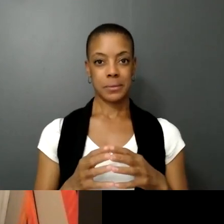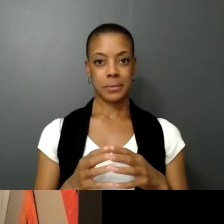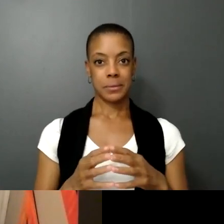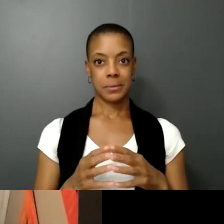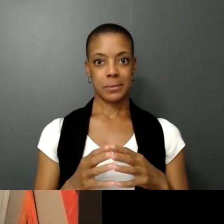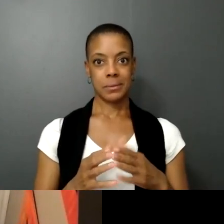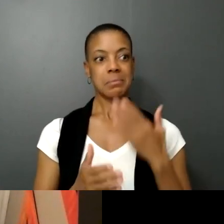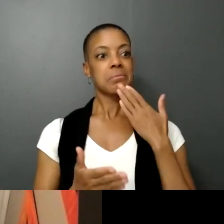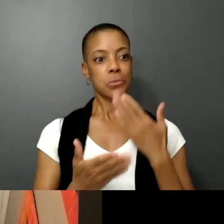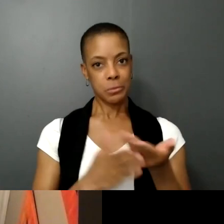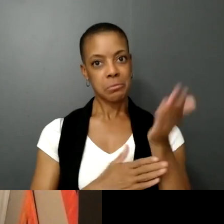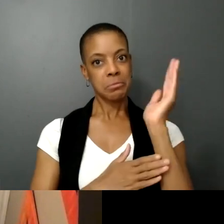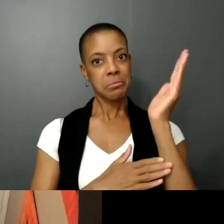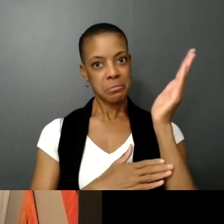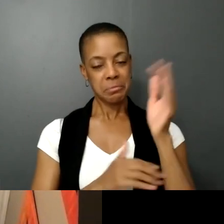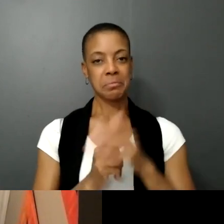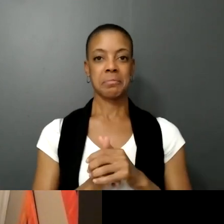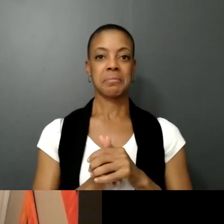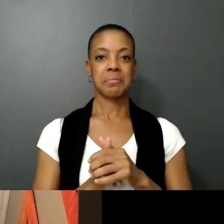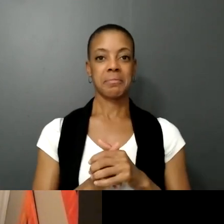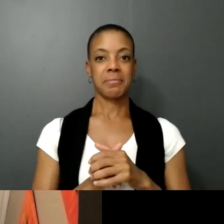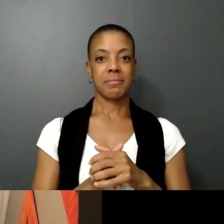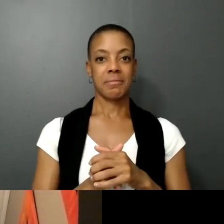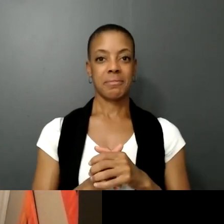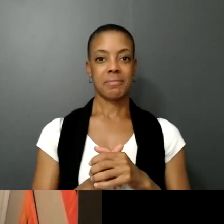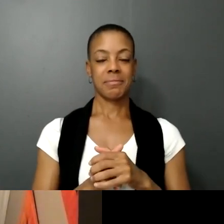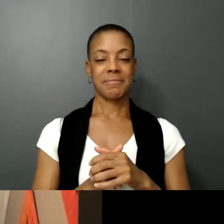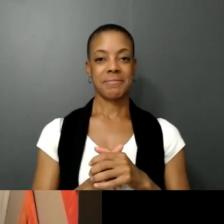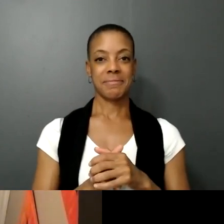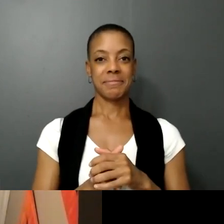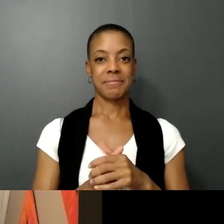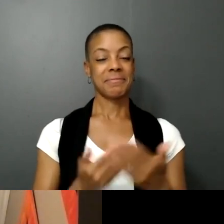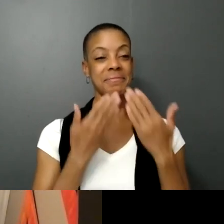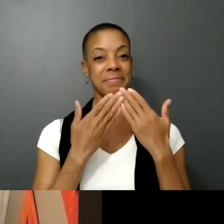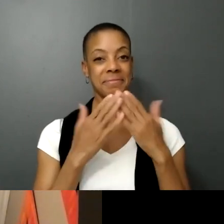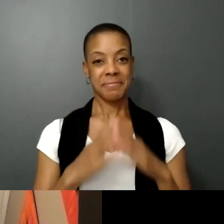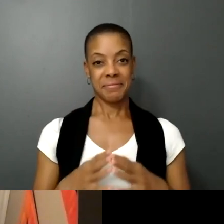Well-spoken Grand Council Chief as he is. And great presentation, Reg.